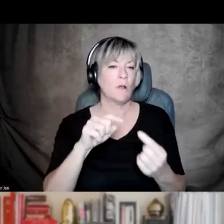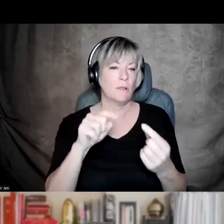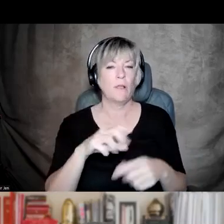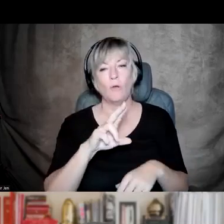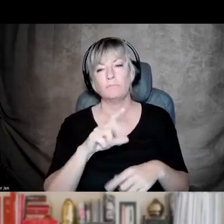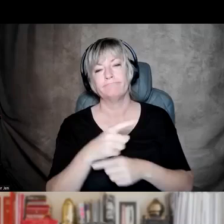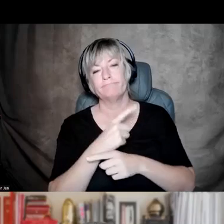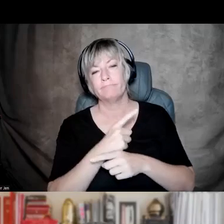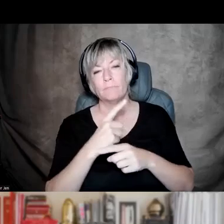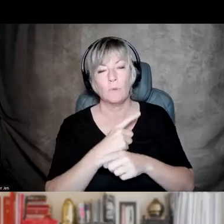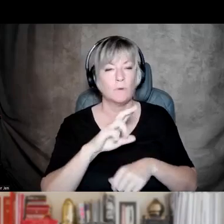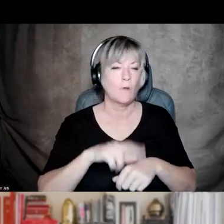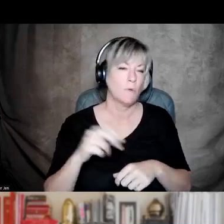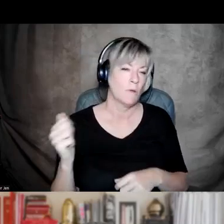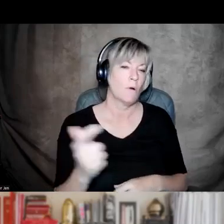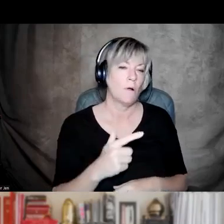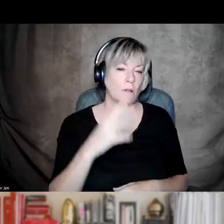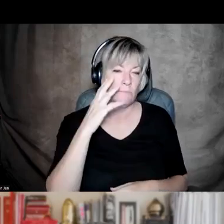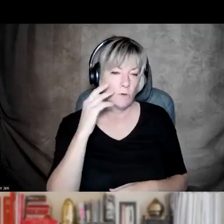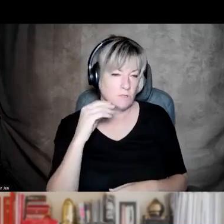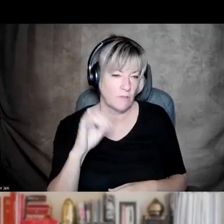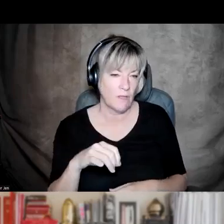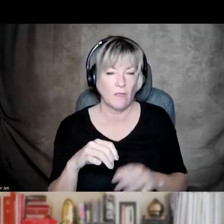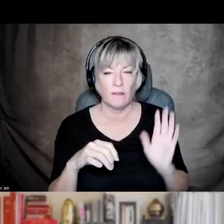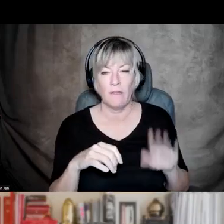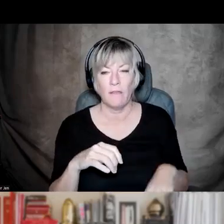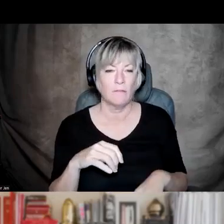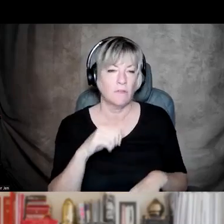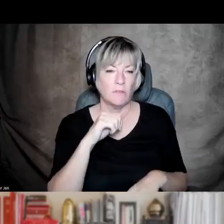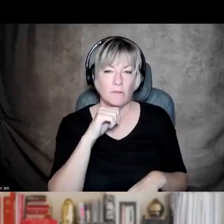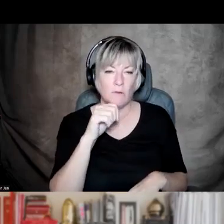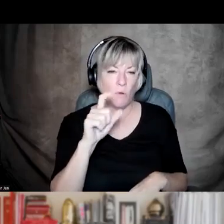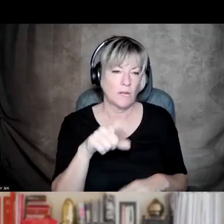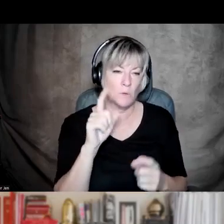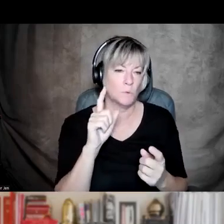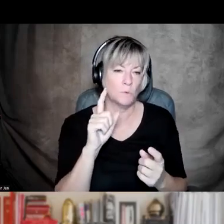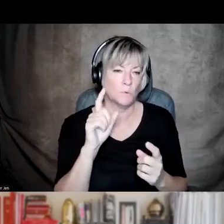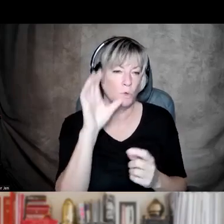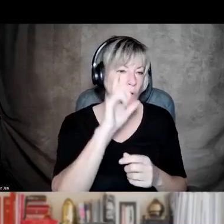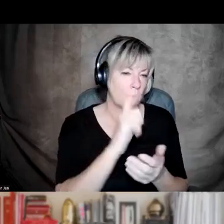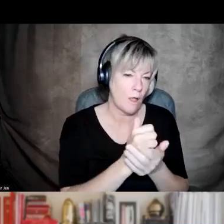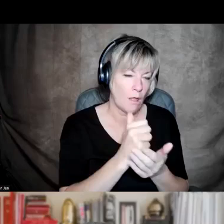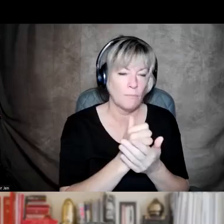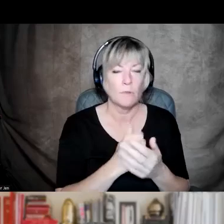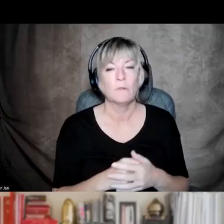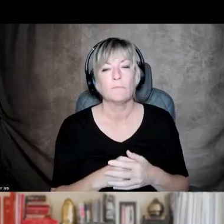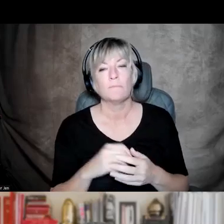that like, oh, we're all going through something. There's no need, I'm not at a point where I need to seek support or care. And almost